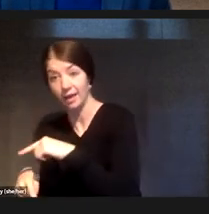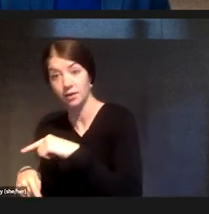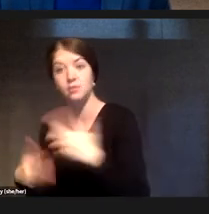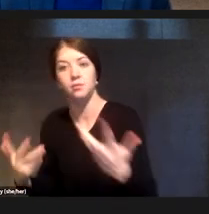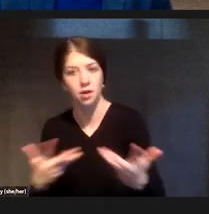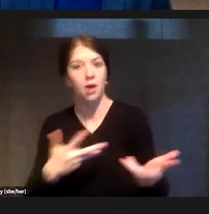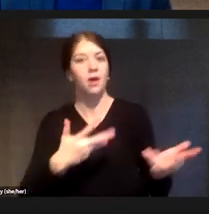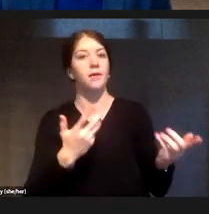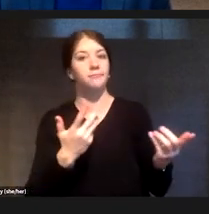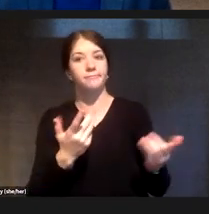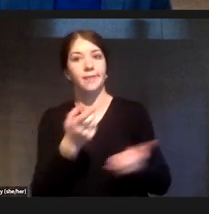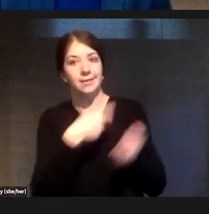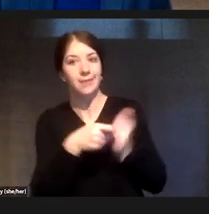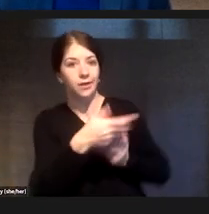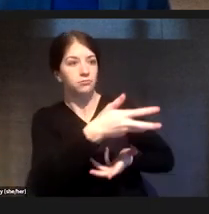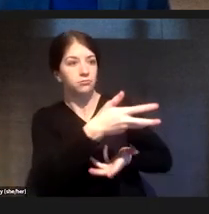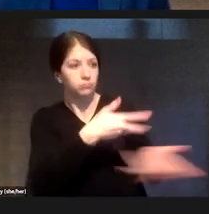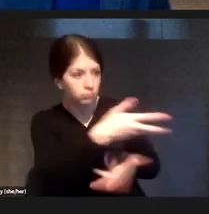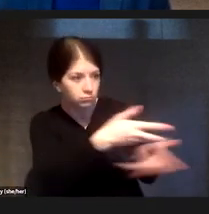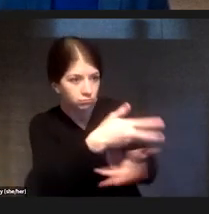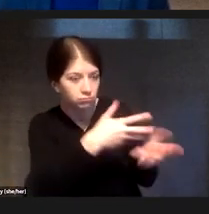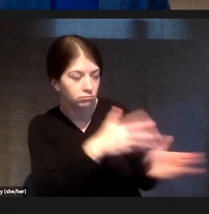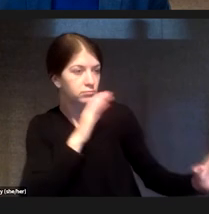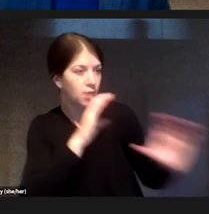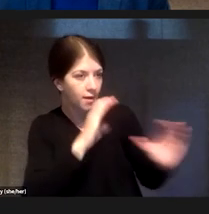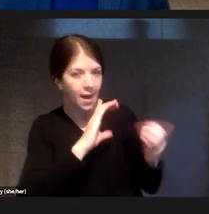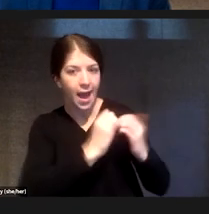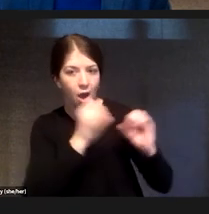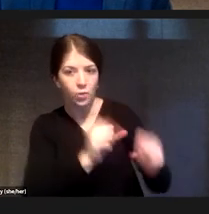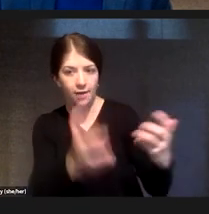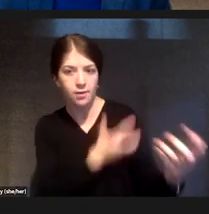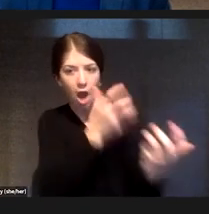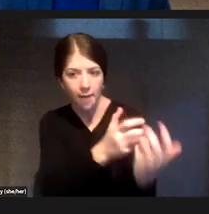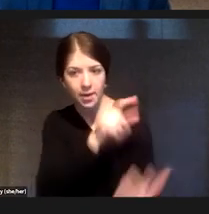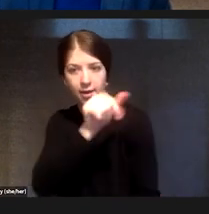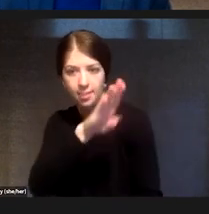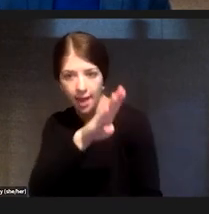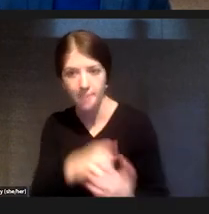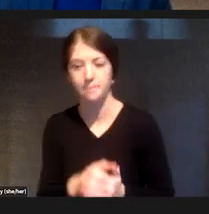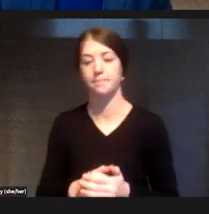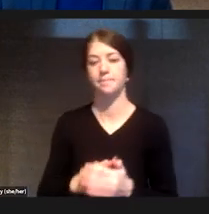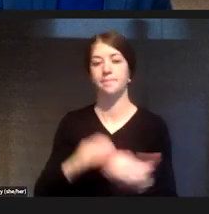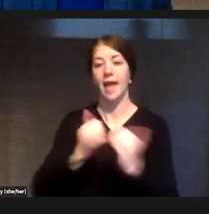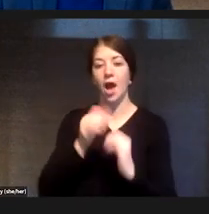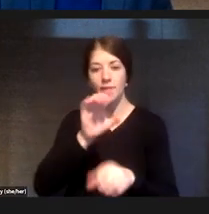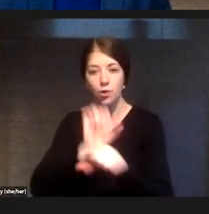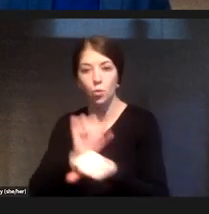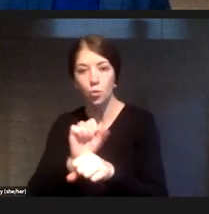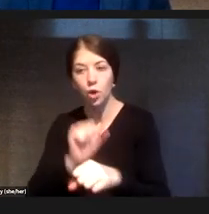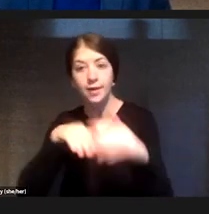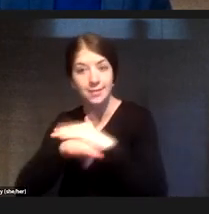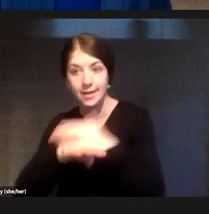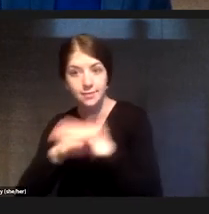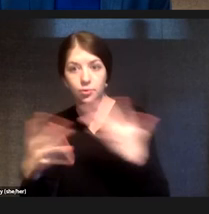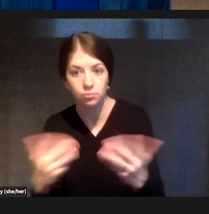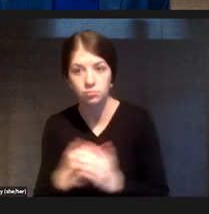in conversation with that individual to see how we can accommodate them in the lab, how it is that we can make sure that their workspace is accessible, what the